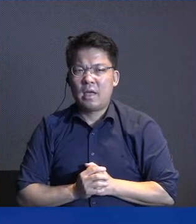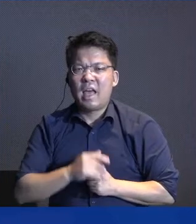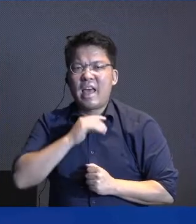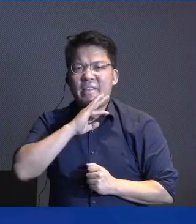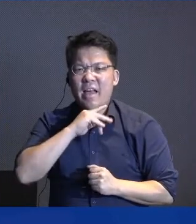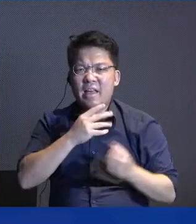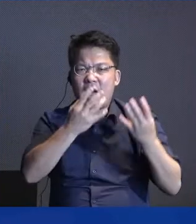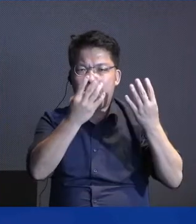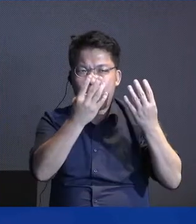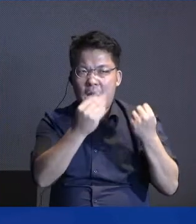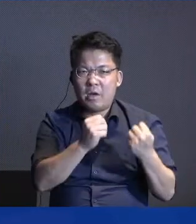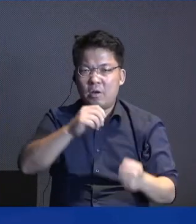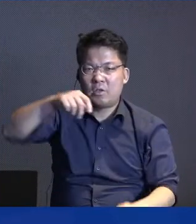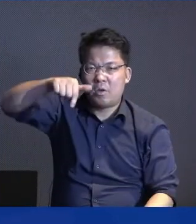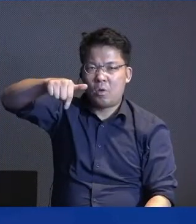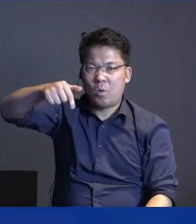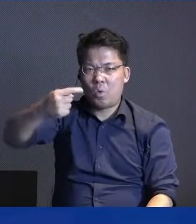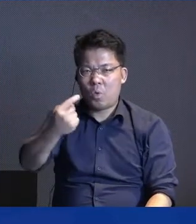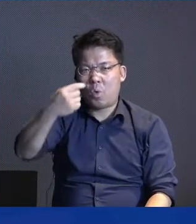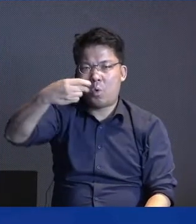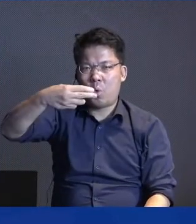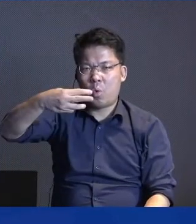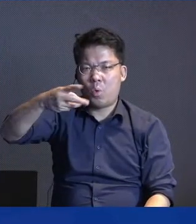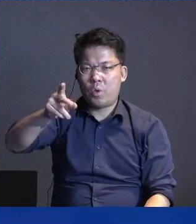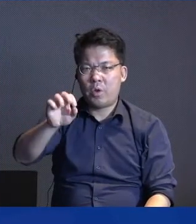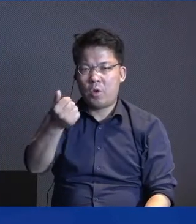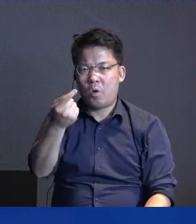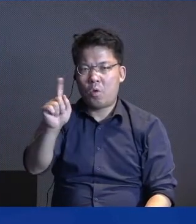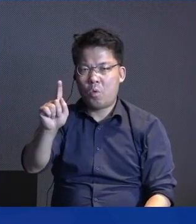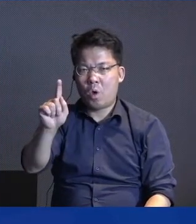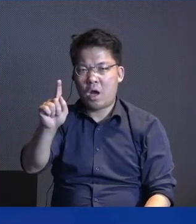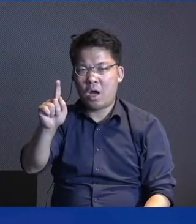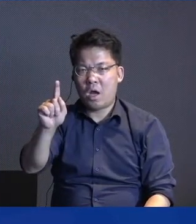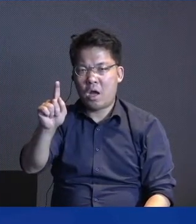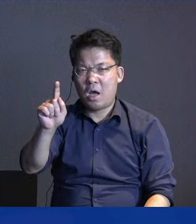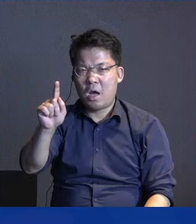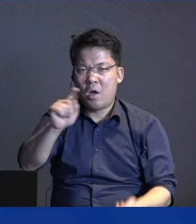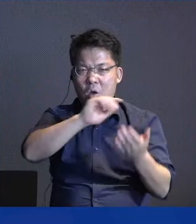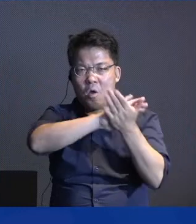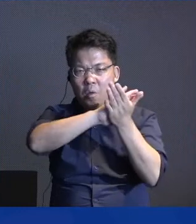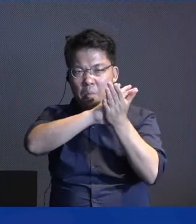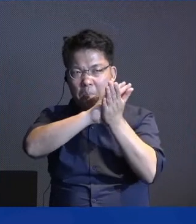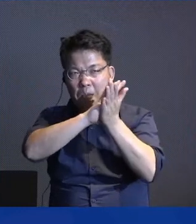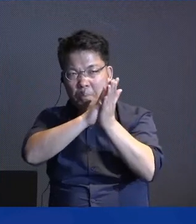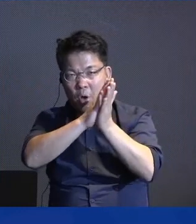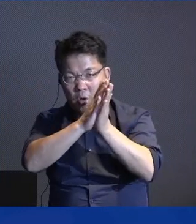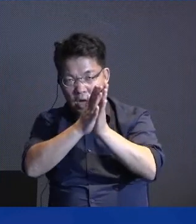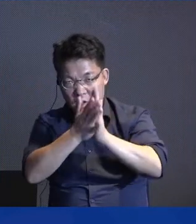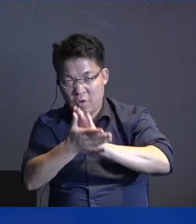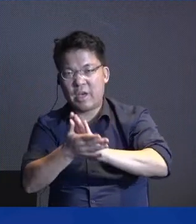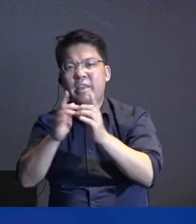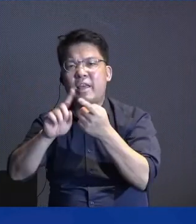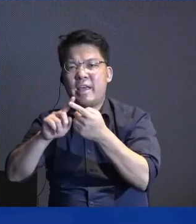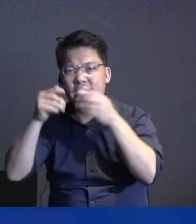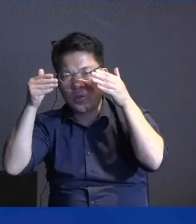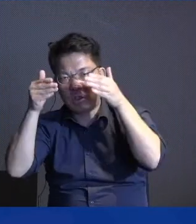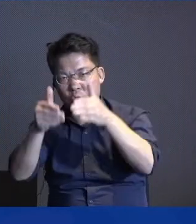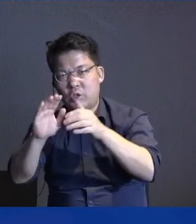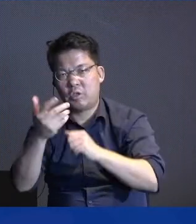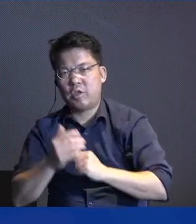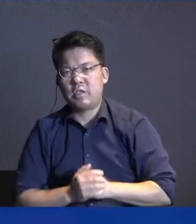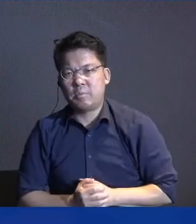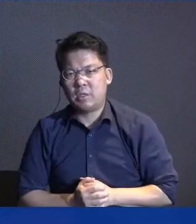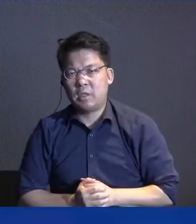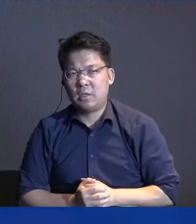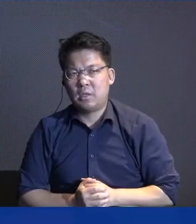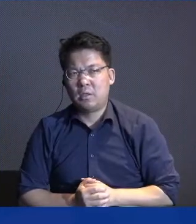requires to adapt a life course approach, and thus data from more longitudinal observation would be helpful